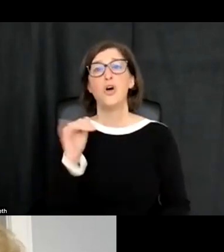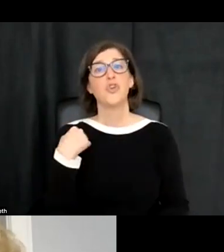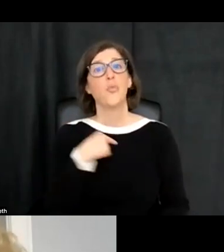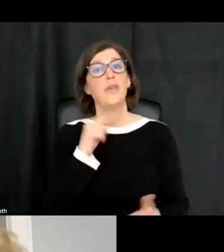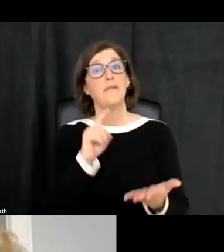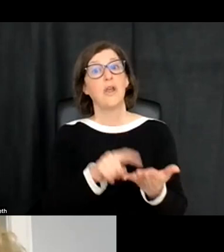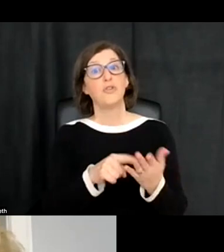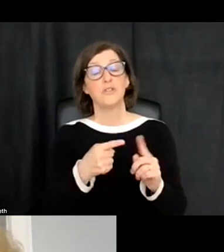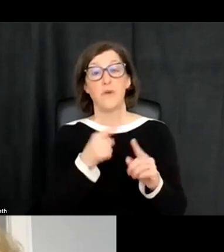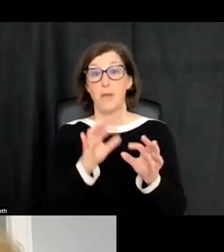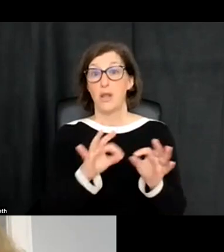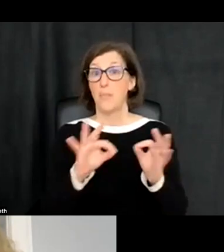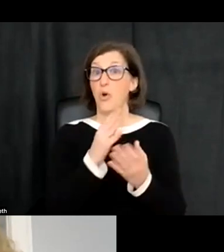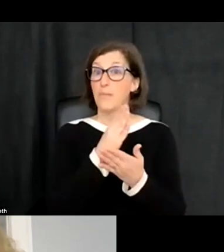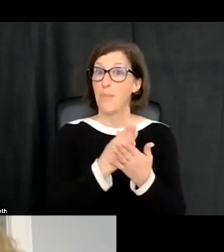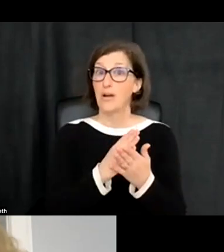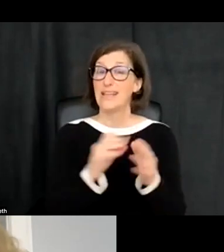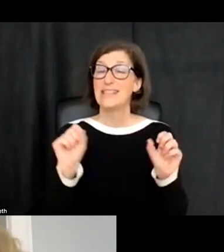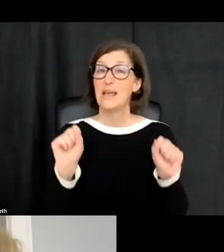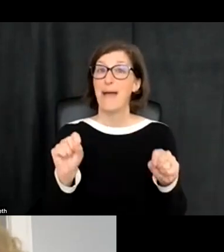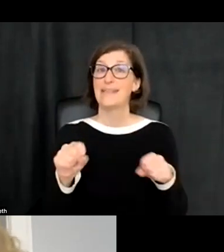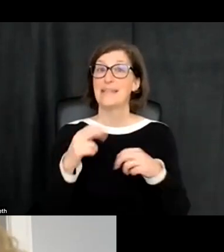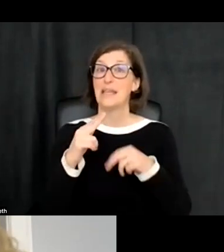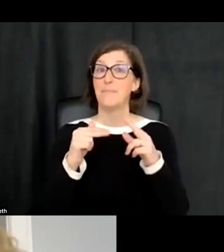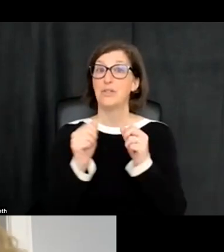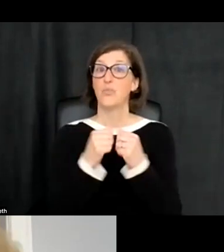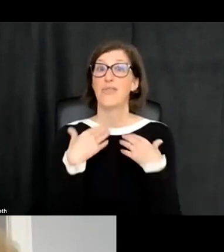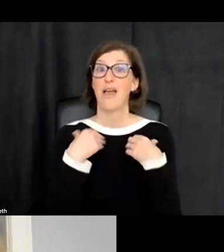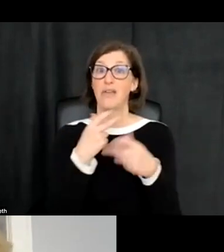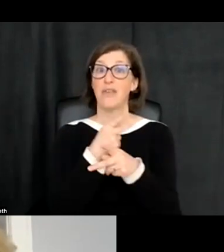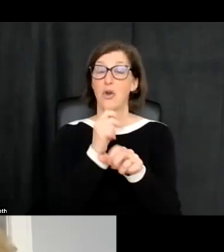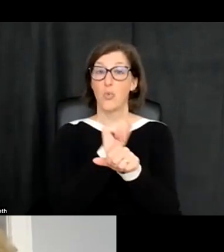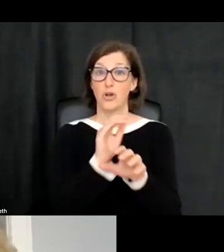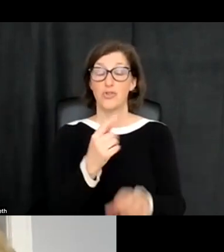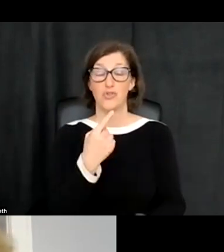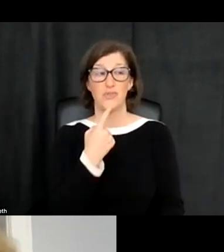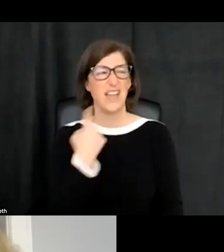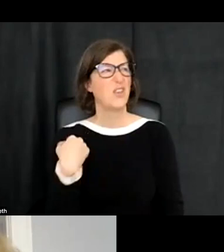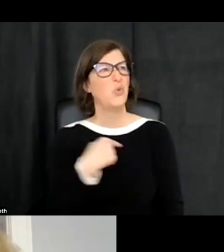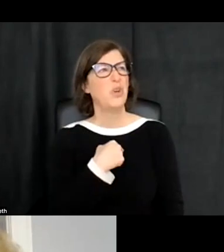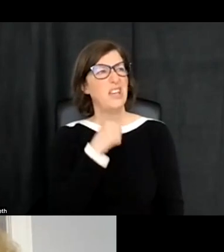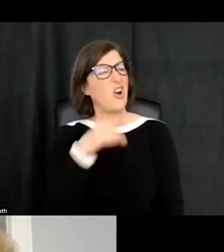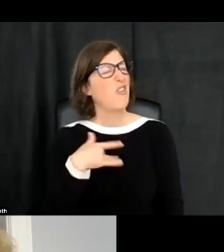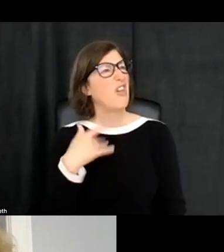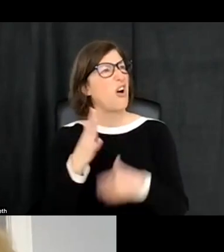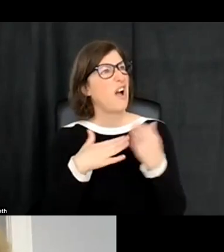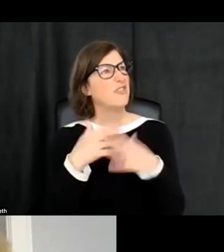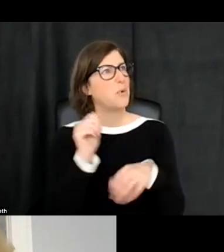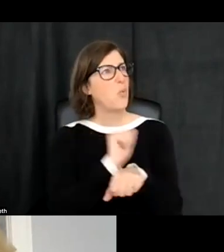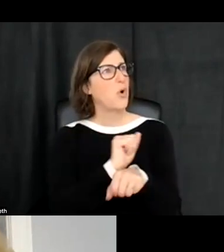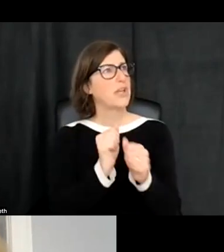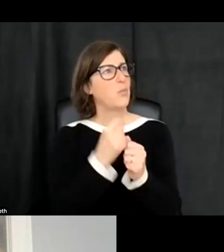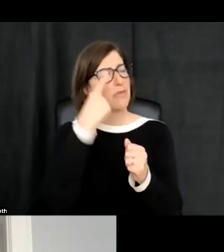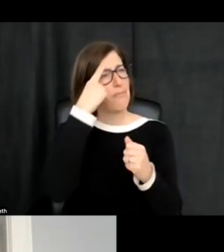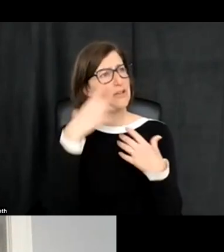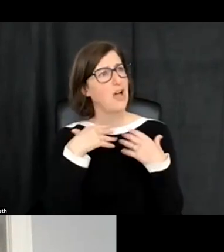a very important piece is capacity building with the healthcare workers, who tell us they don't feel comfortable working with the mental health, and